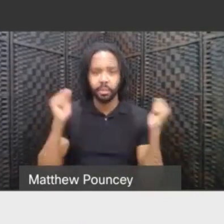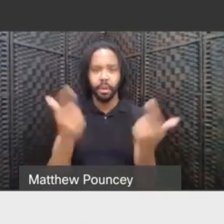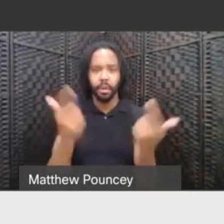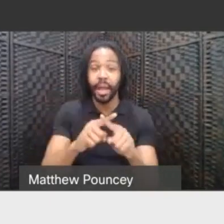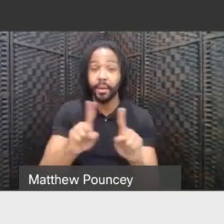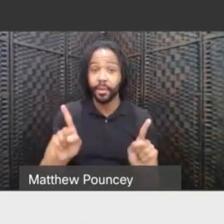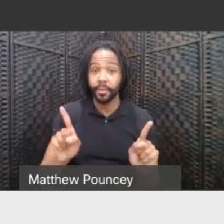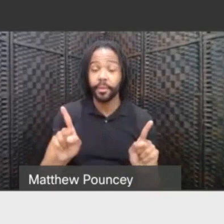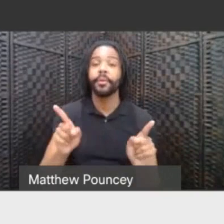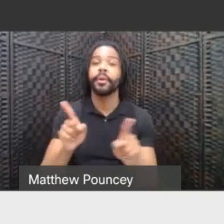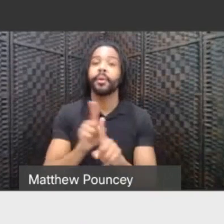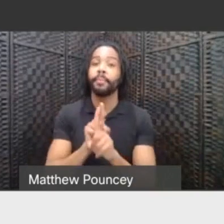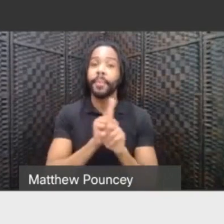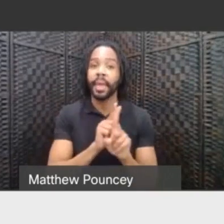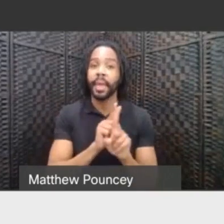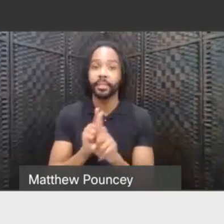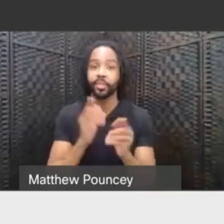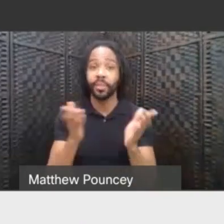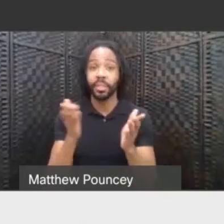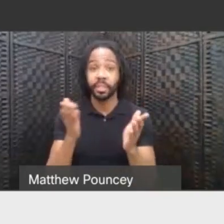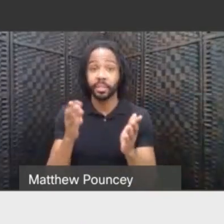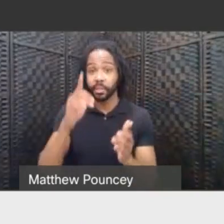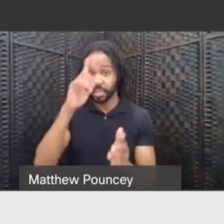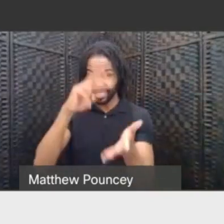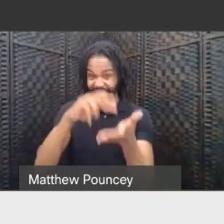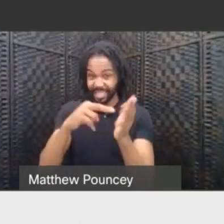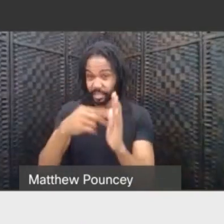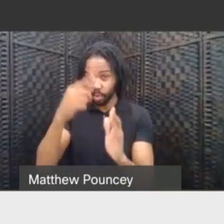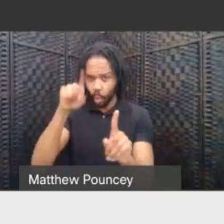However, companion services are intended only for